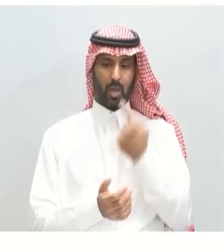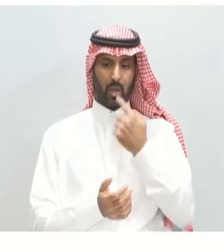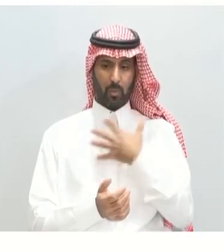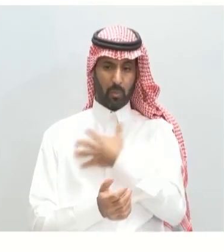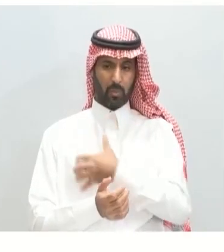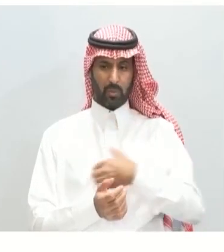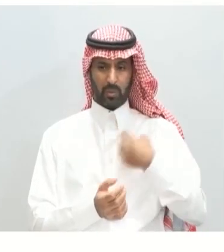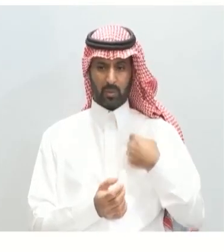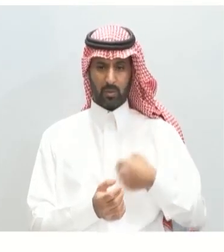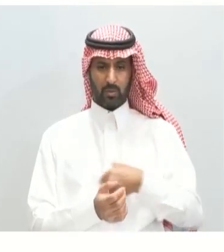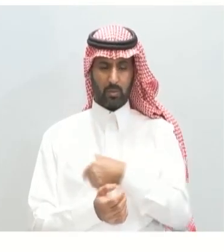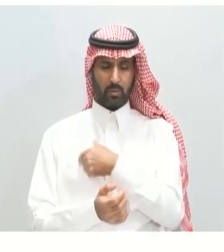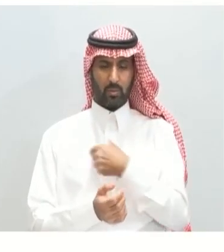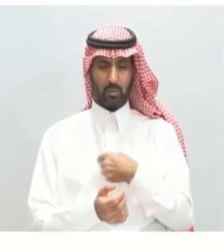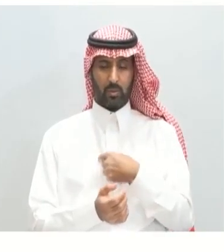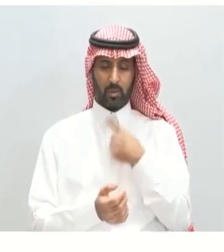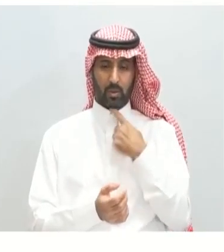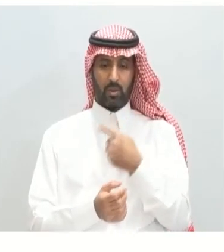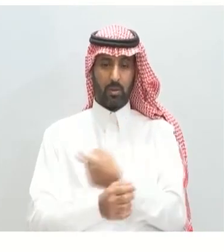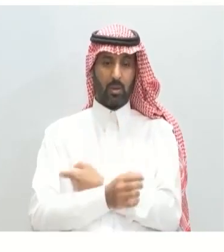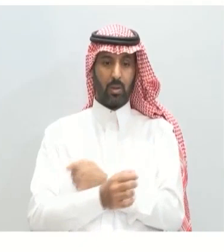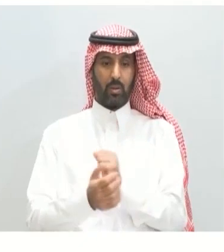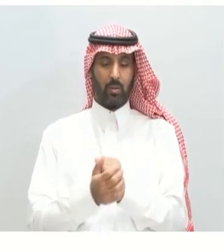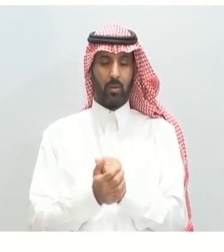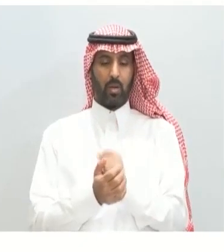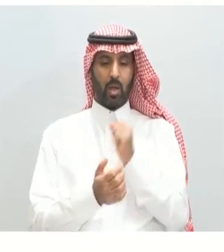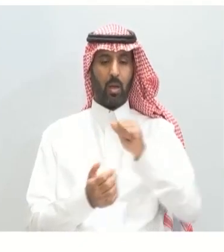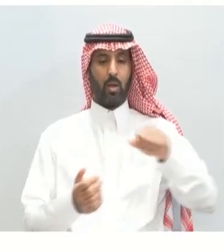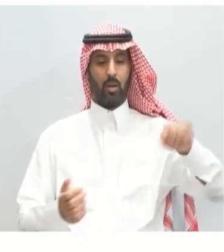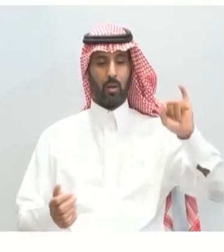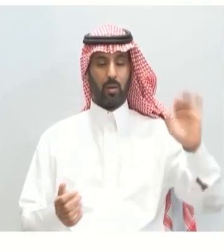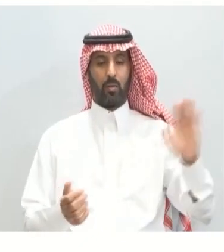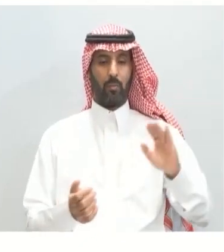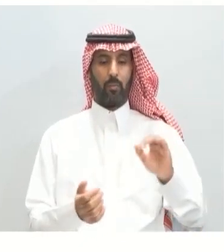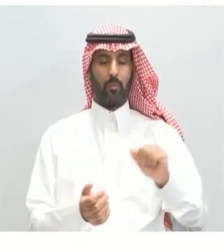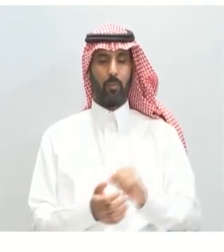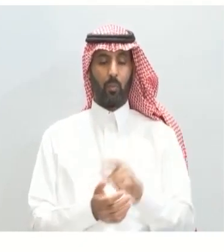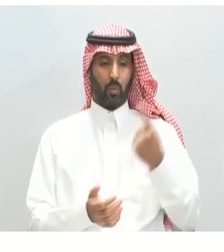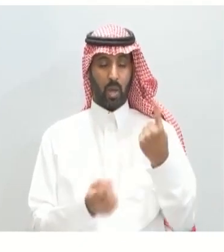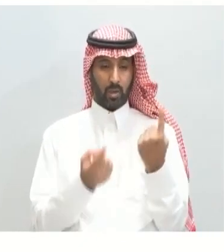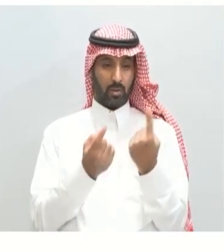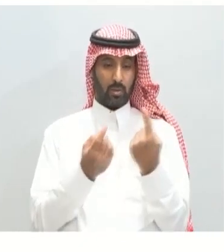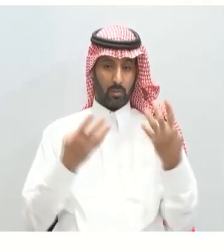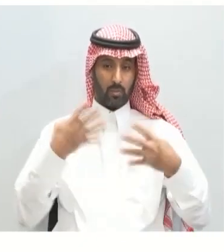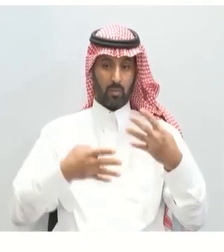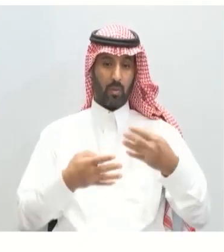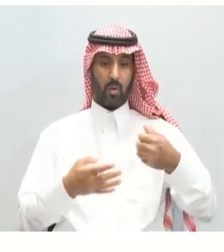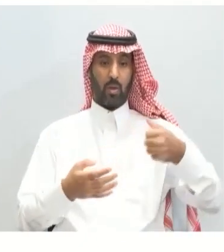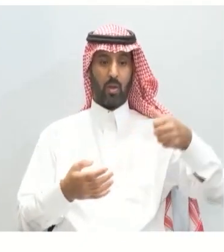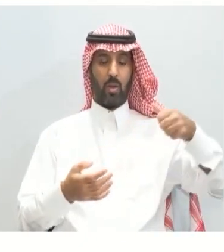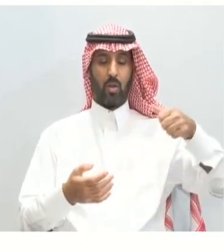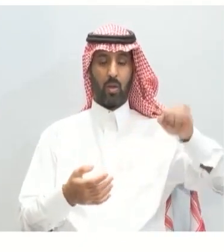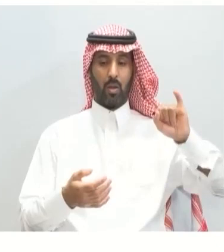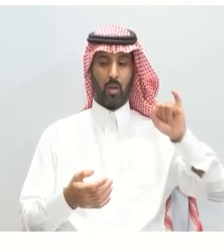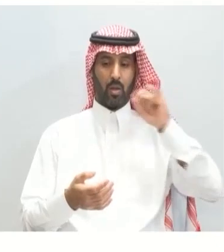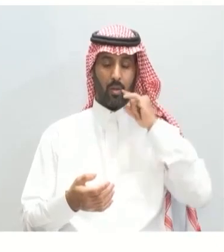So let's see the correct answer here. It's the letter I. It's the letter I here, involving the heart and